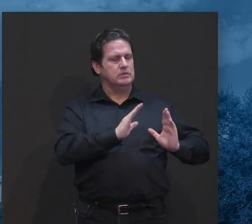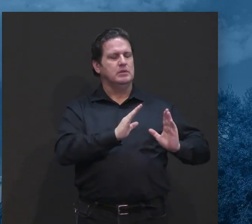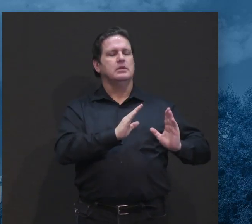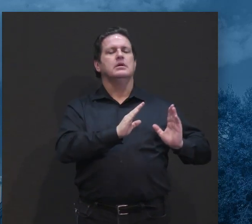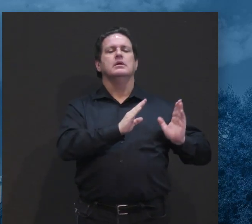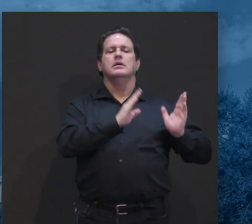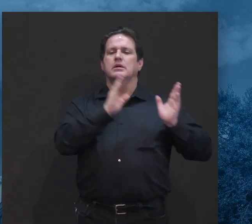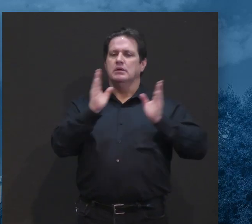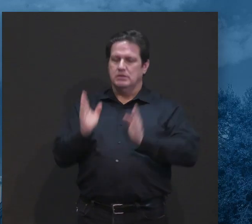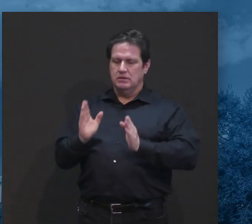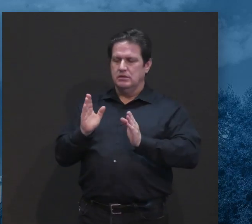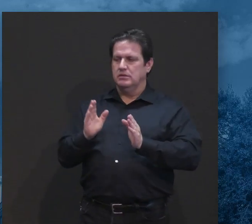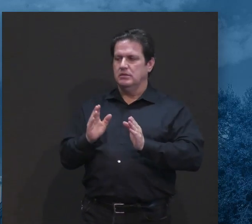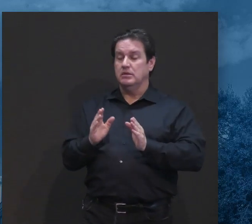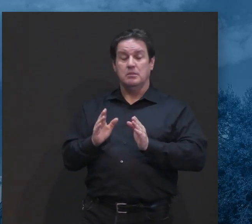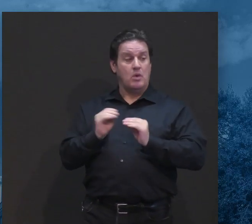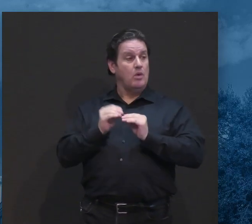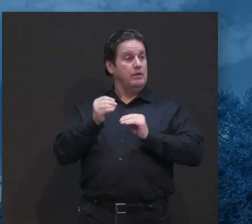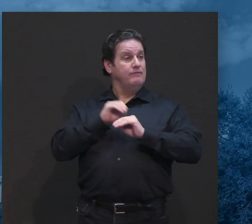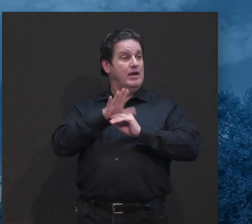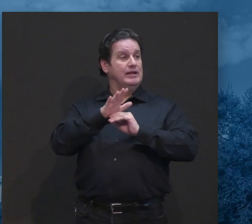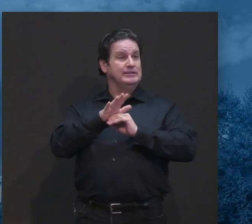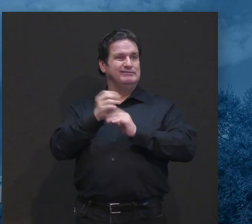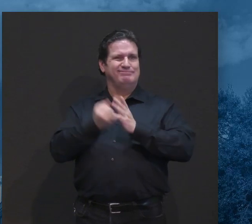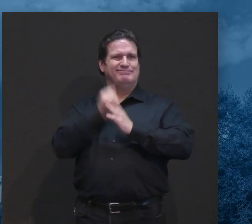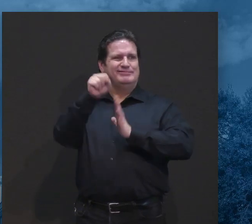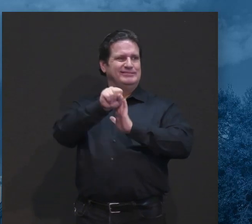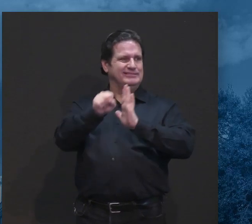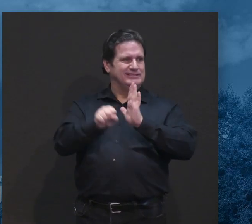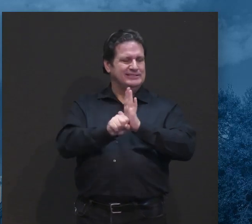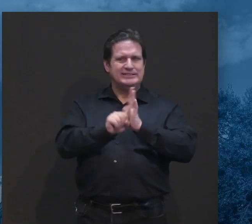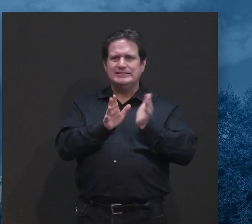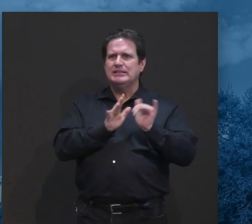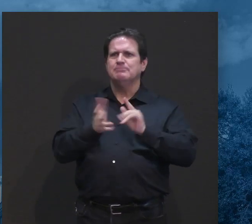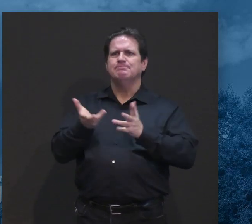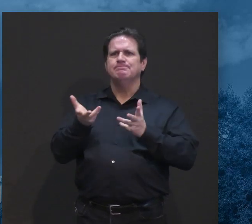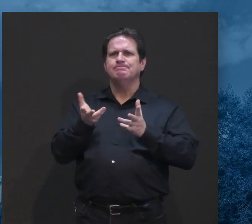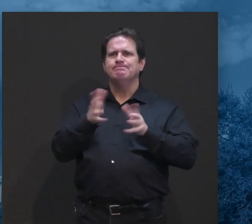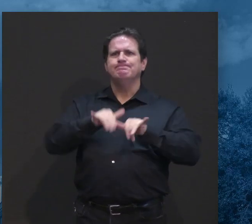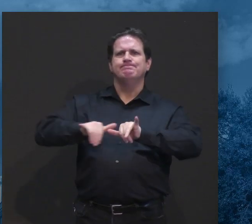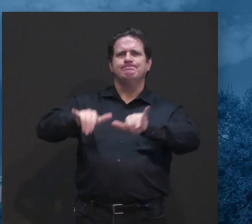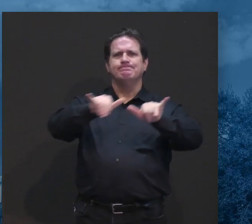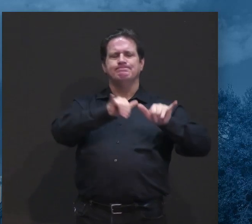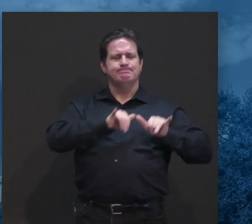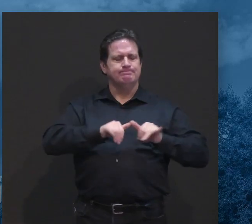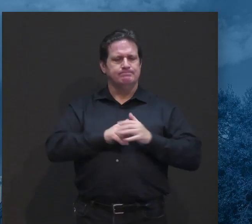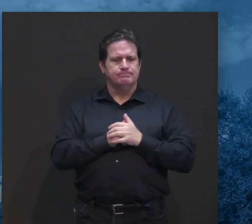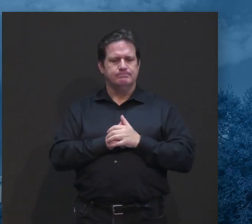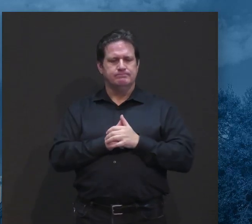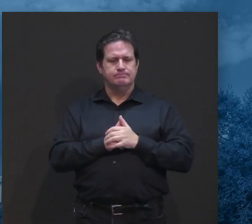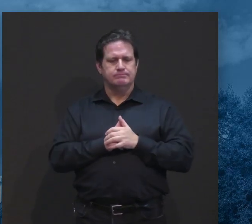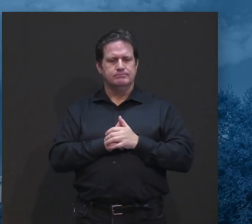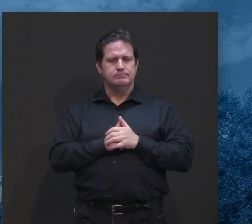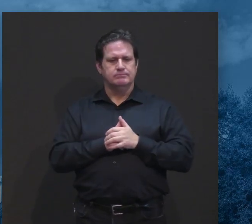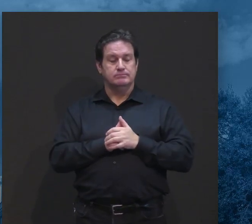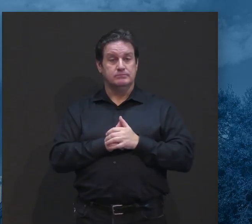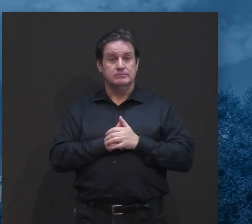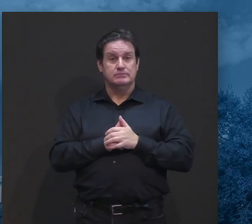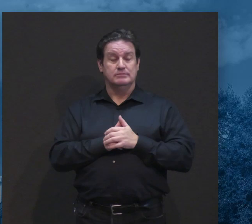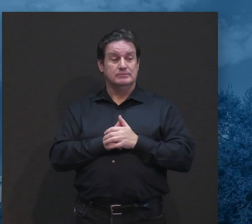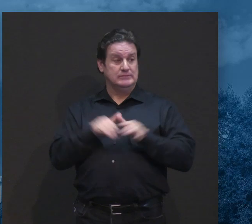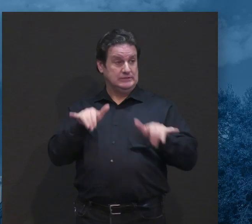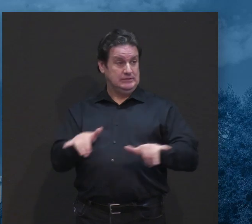Force. We expect we'll get further advice. Every state is in a similar situation, more states, frankly, I think, than we're in